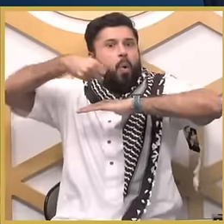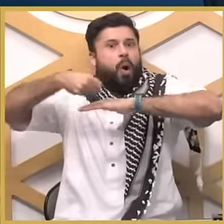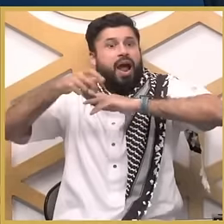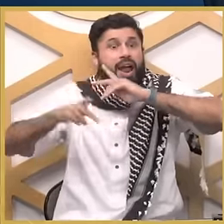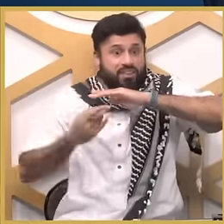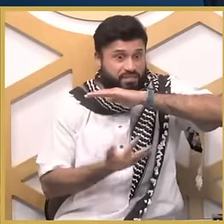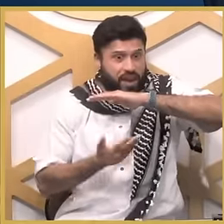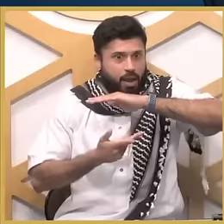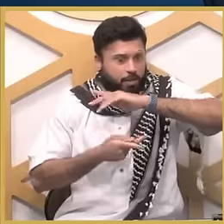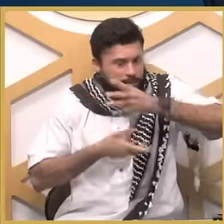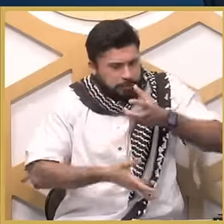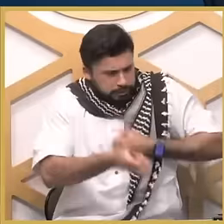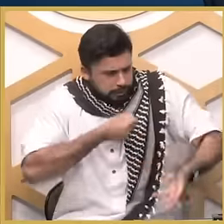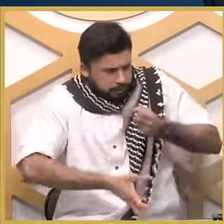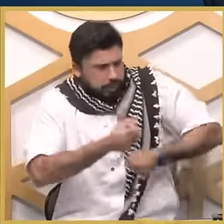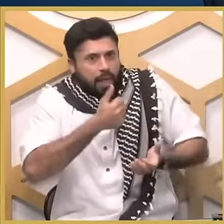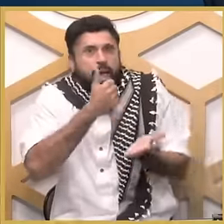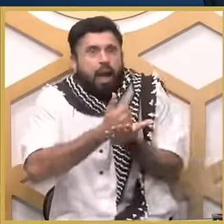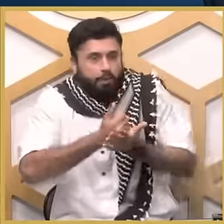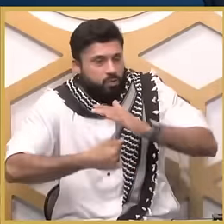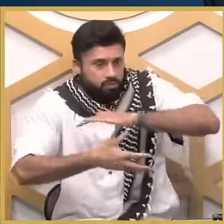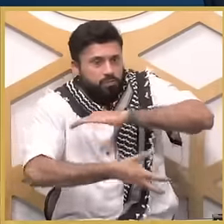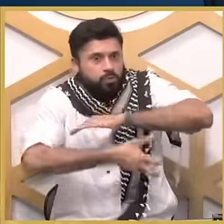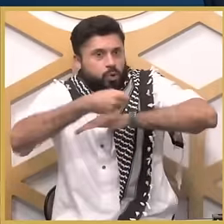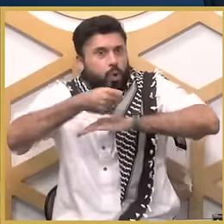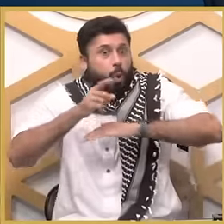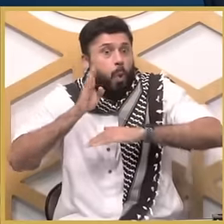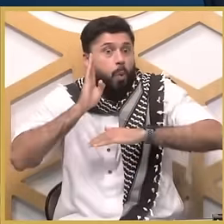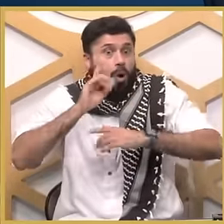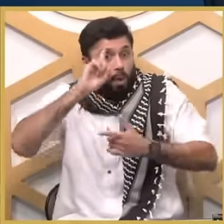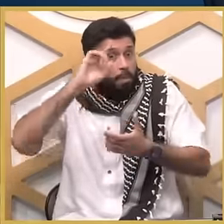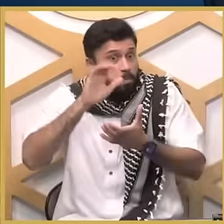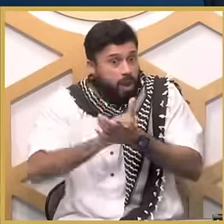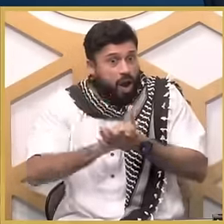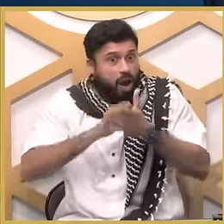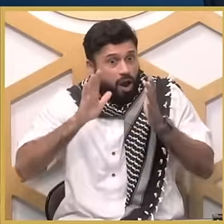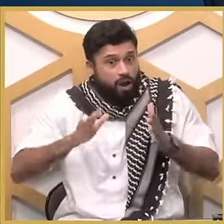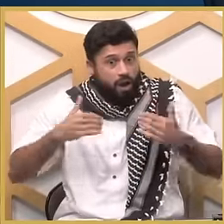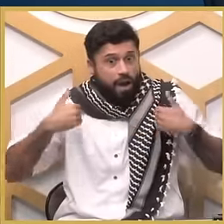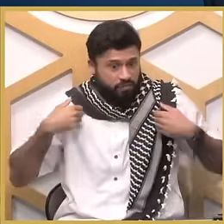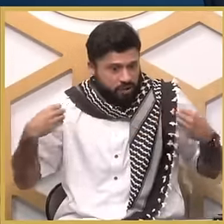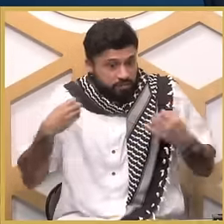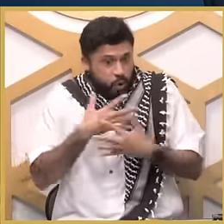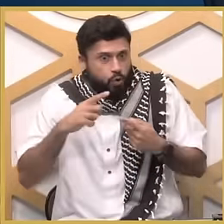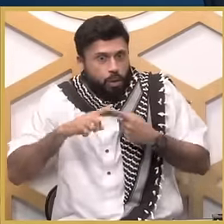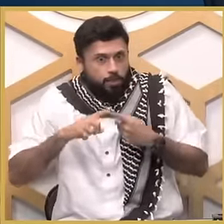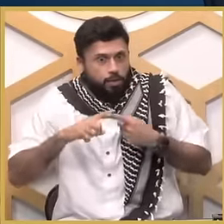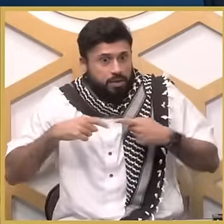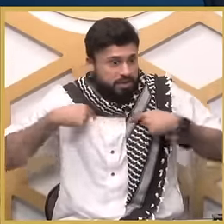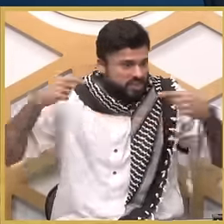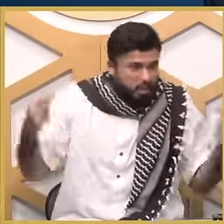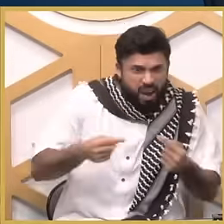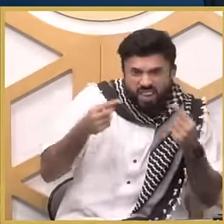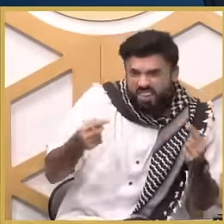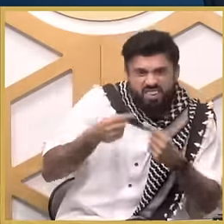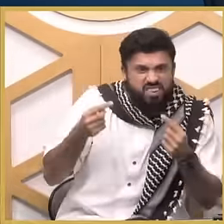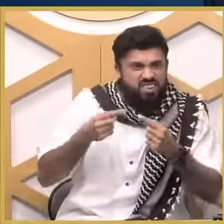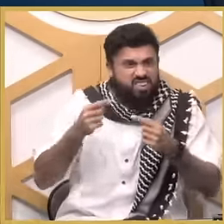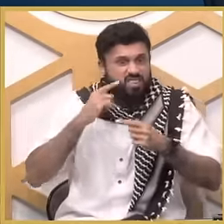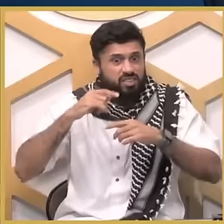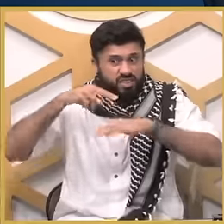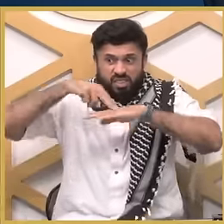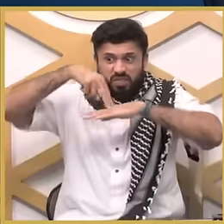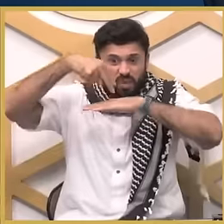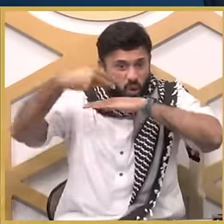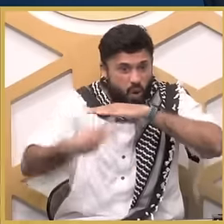pain at the sight of what they see there? Perhaps no, because Allah subhanahu wa ta'ala protect the people of Jannah from them, from going through that. So how? We don't know, but Allah